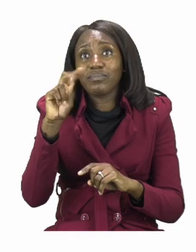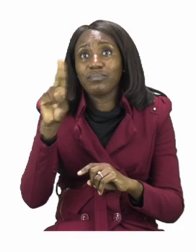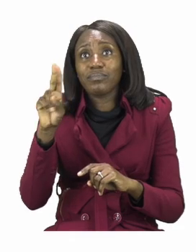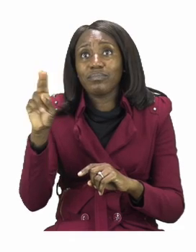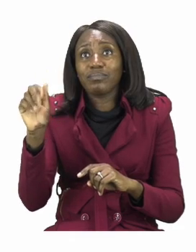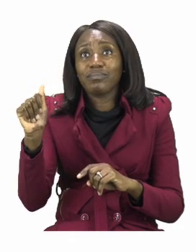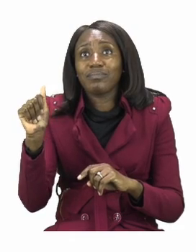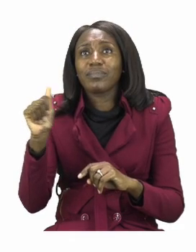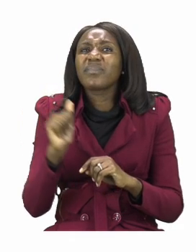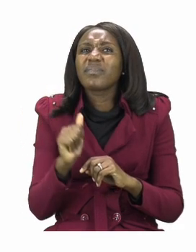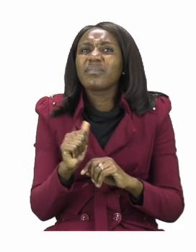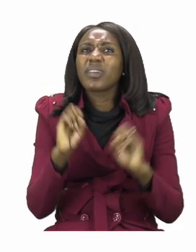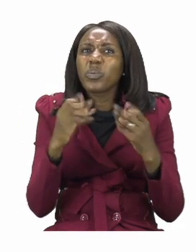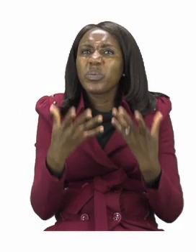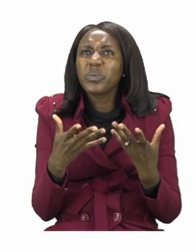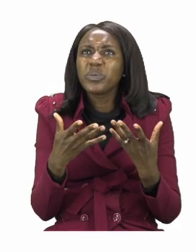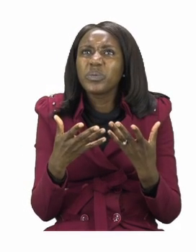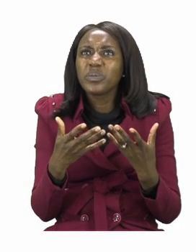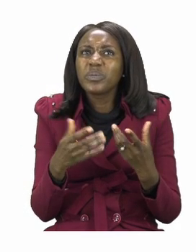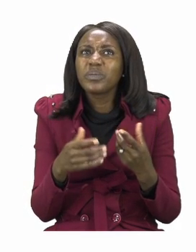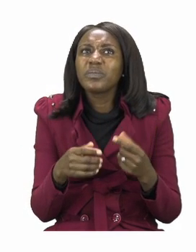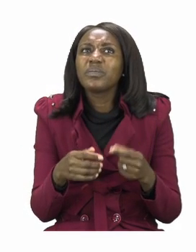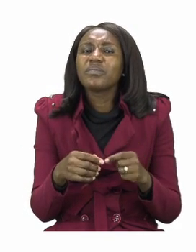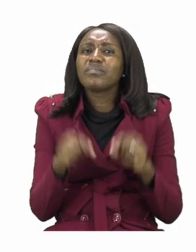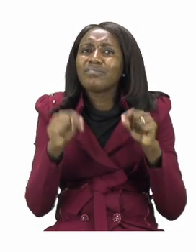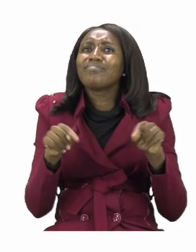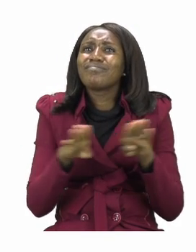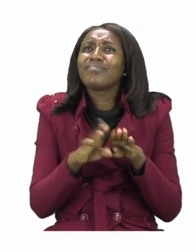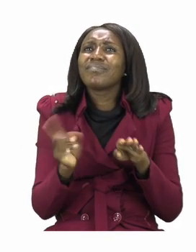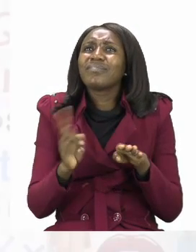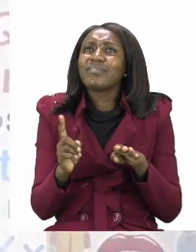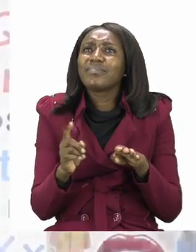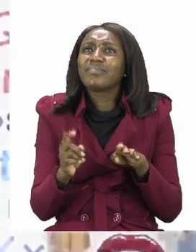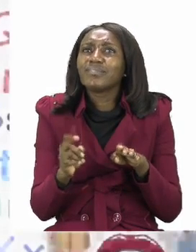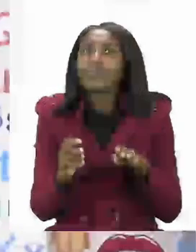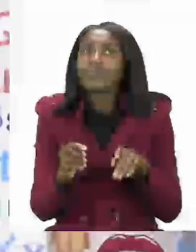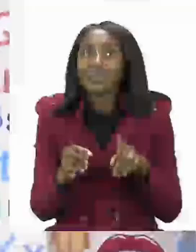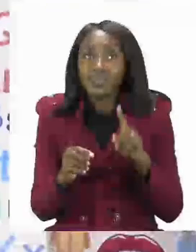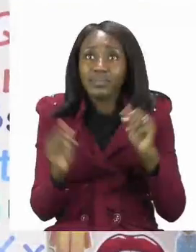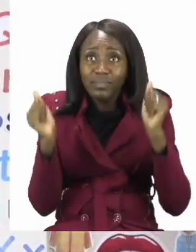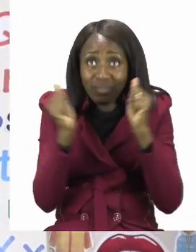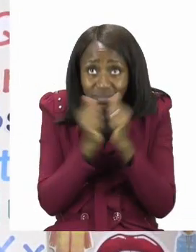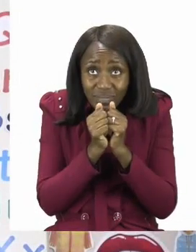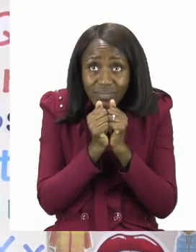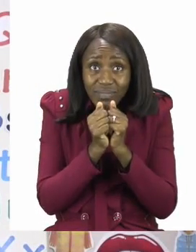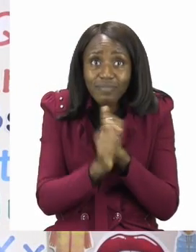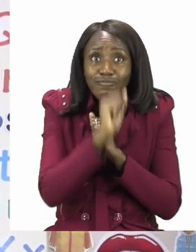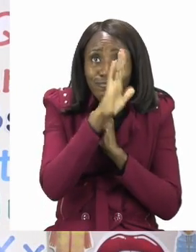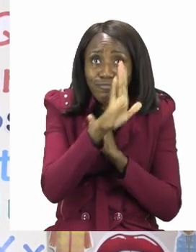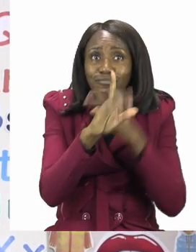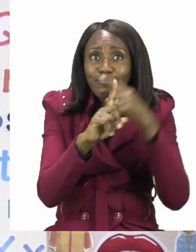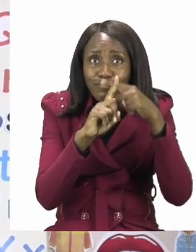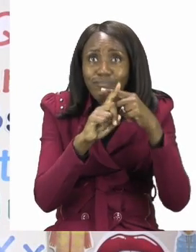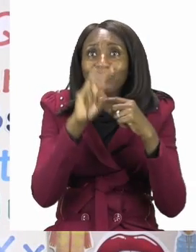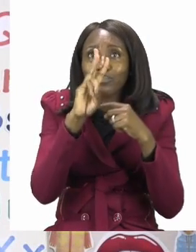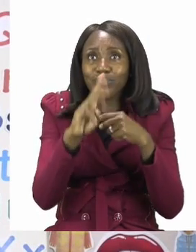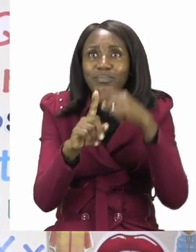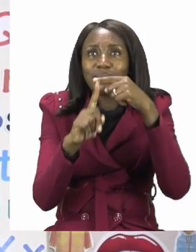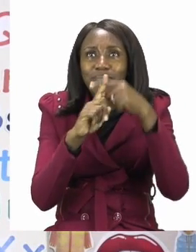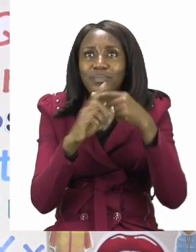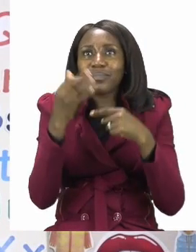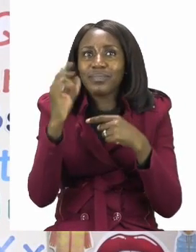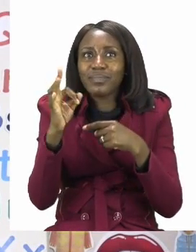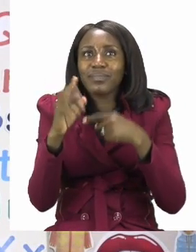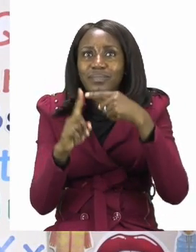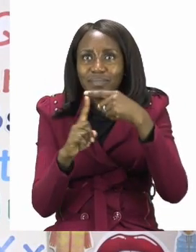class? So what you are going to do, boys and girls, is you are going to add up all of our numbers. You